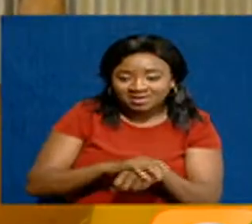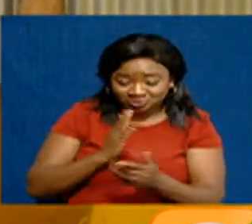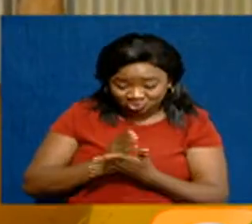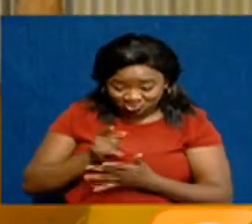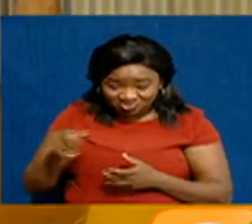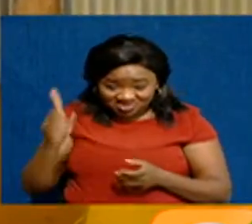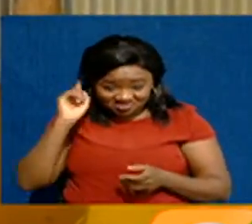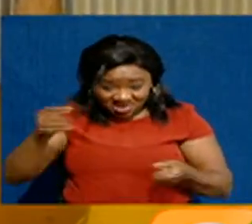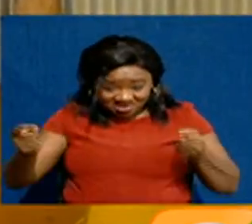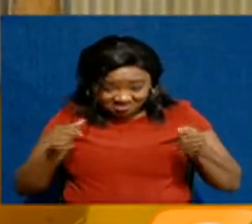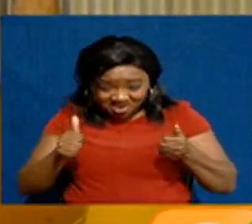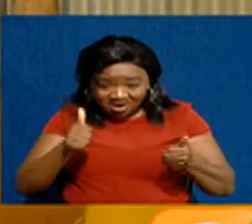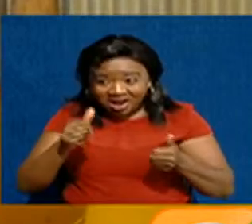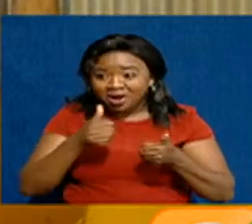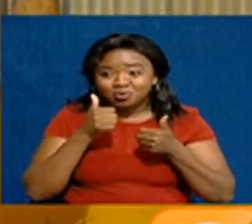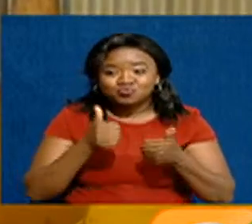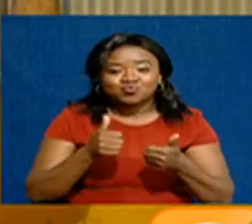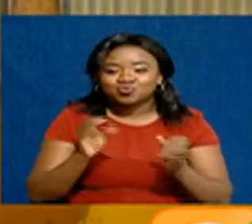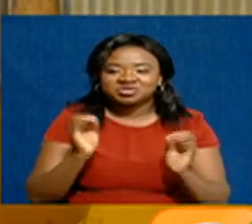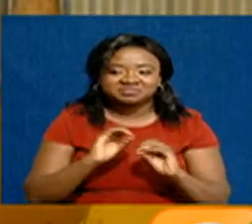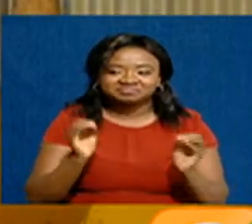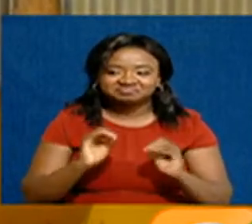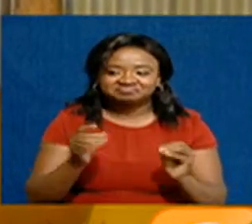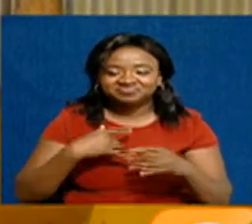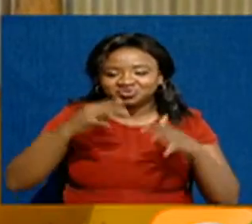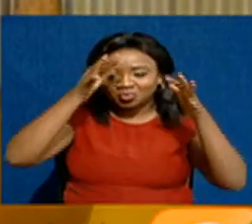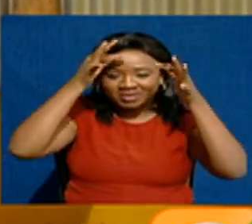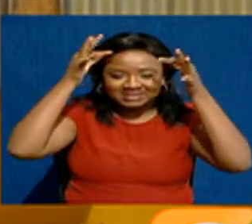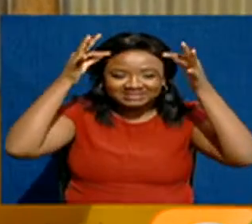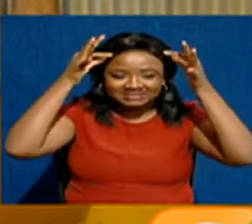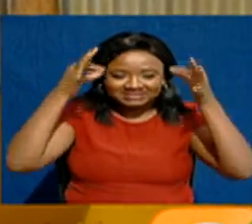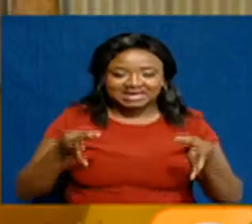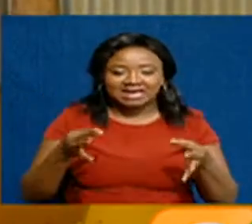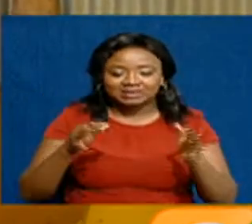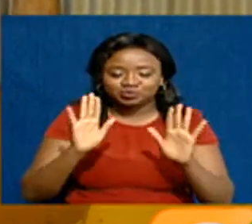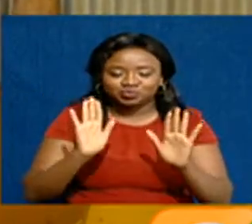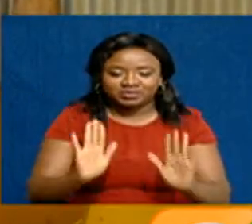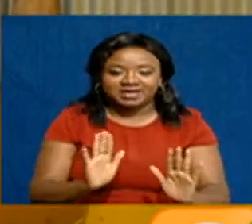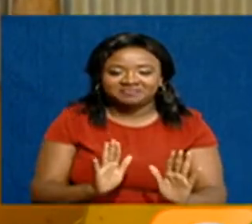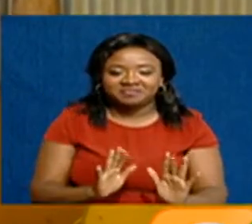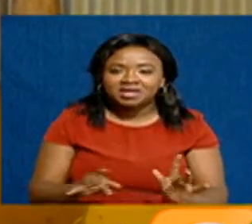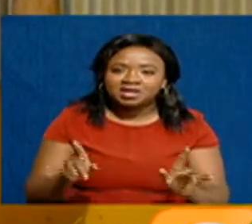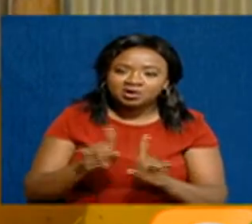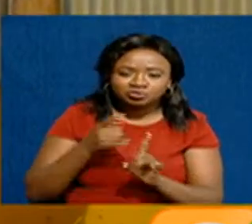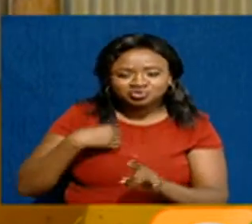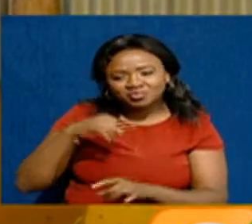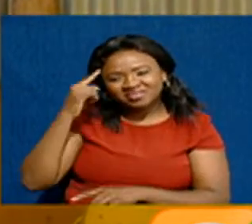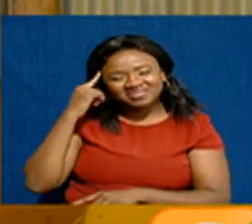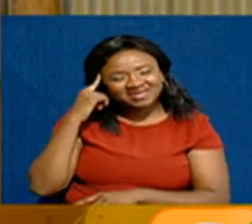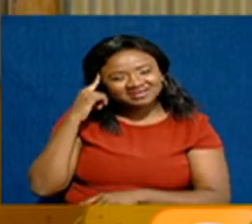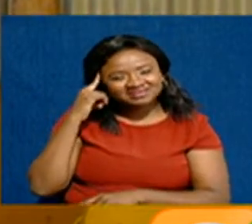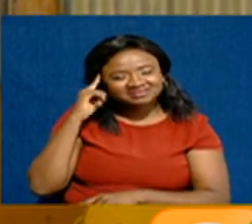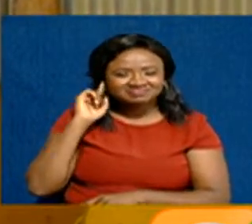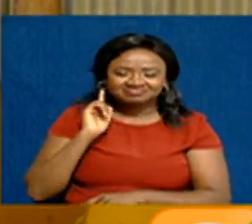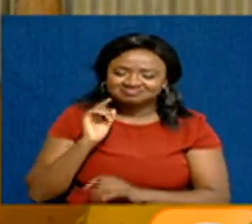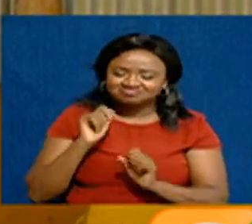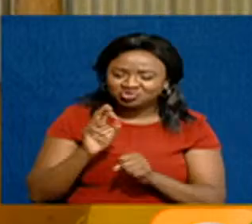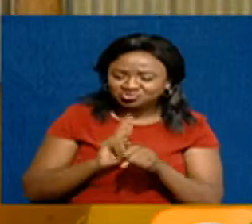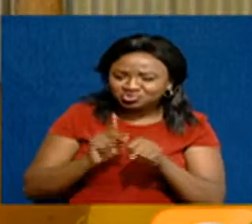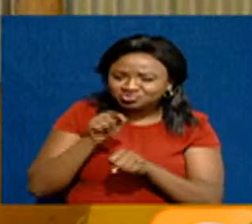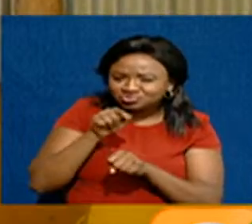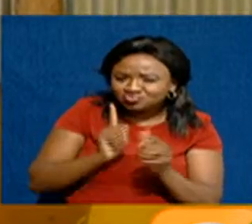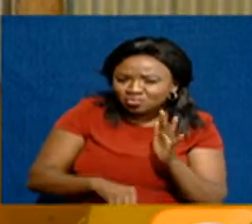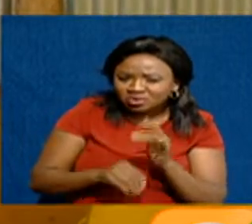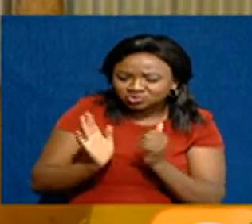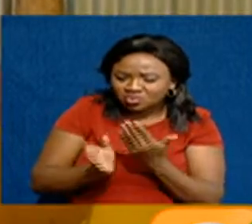environmental hazardous. So we dropped that, and we thought of how we would do this without affecting our